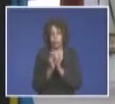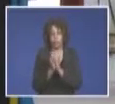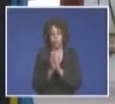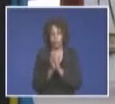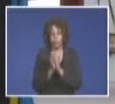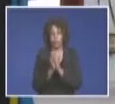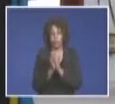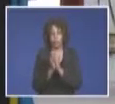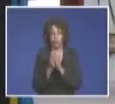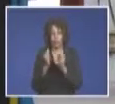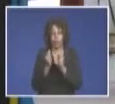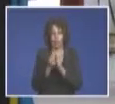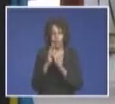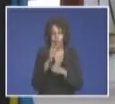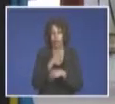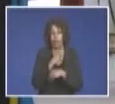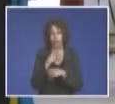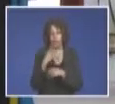with her priest.